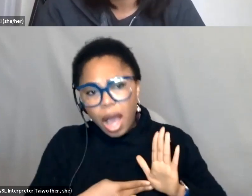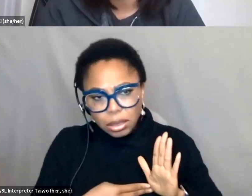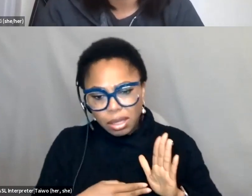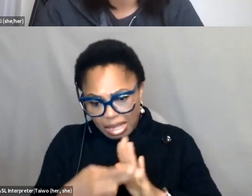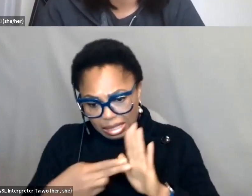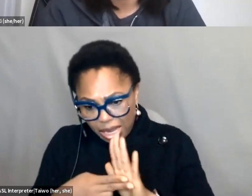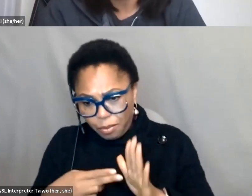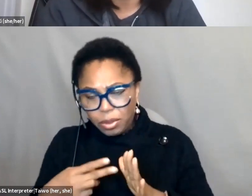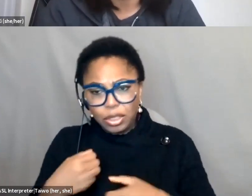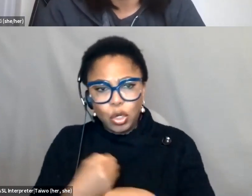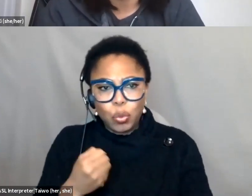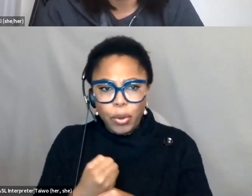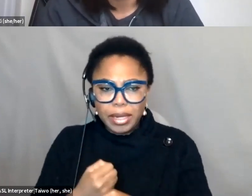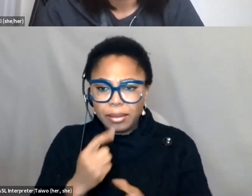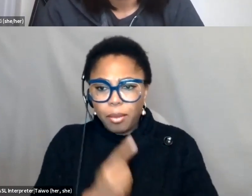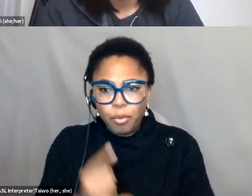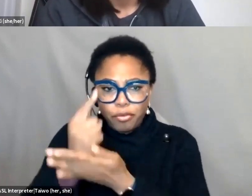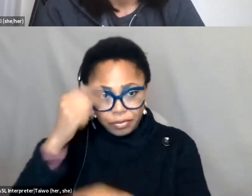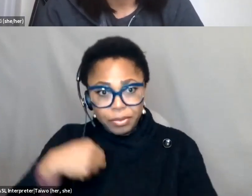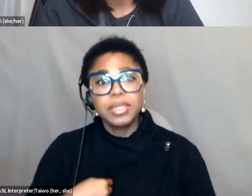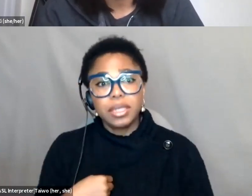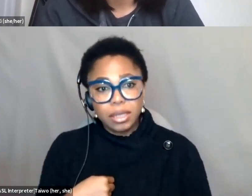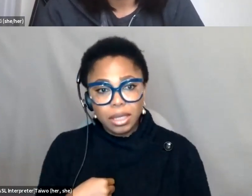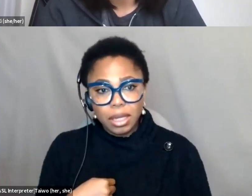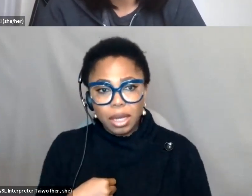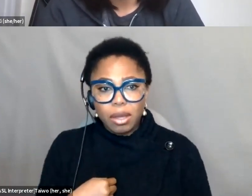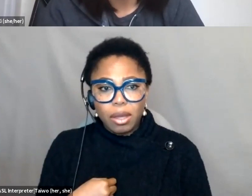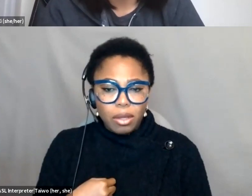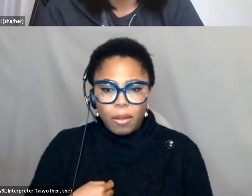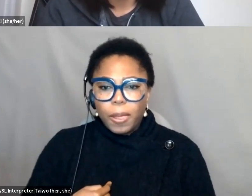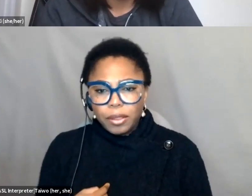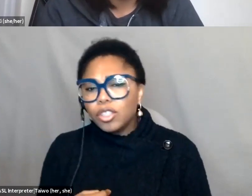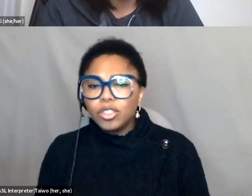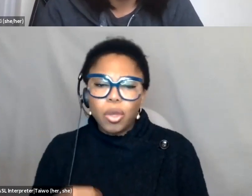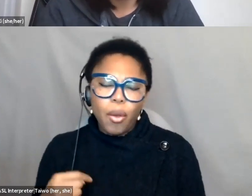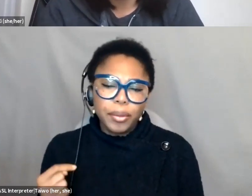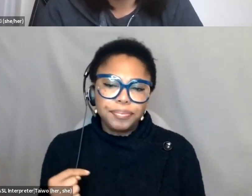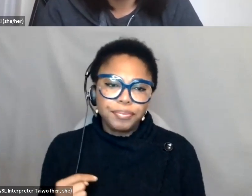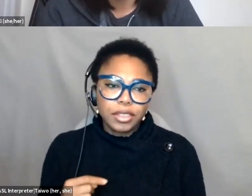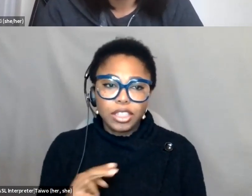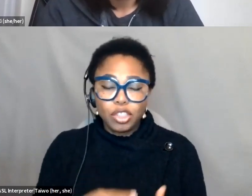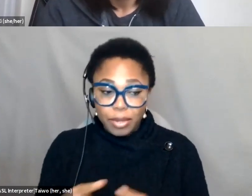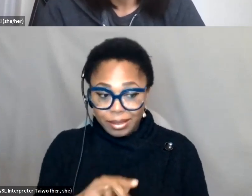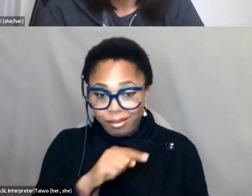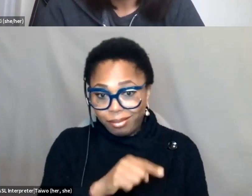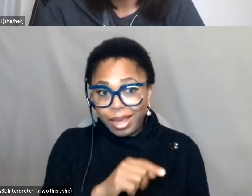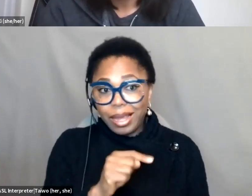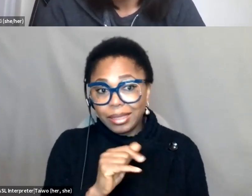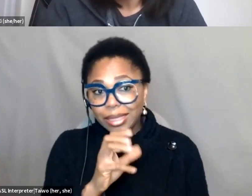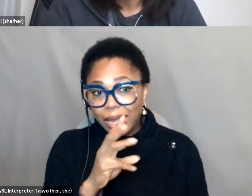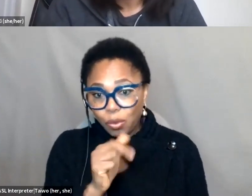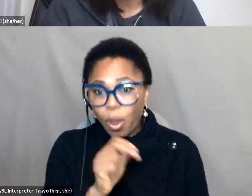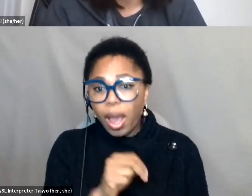labels created privilege for me. I graduated from the best high school and university in Taiwan, which